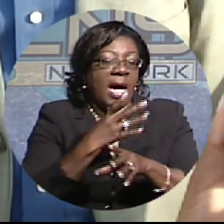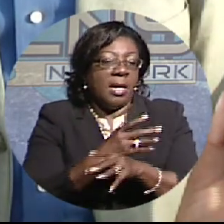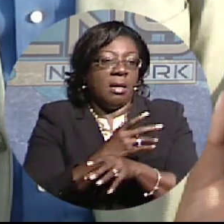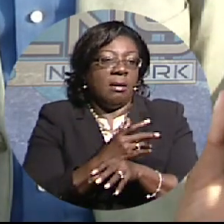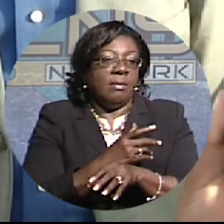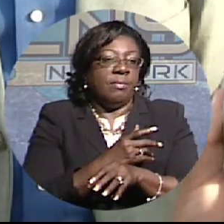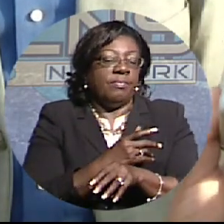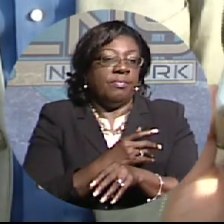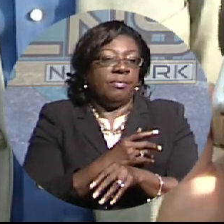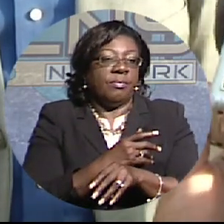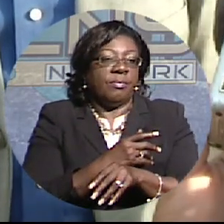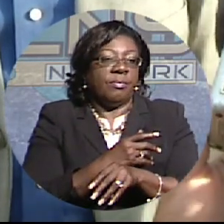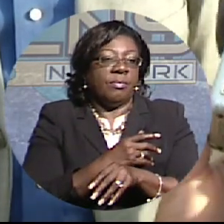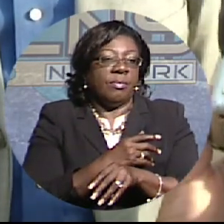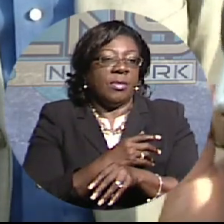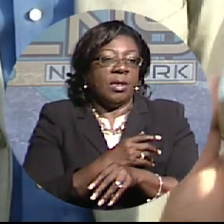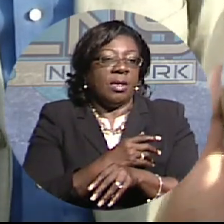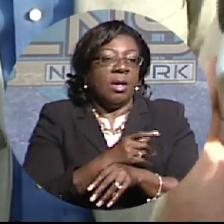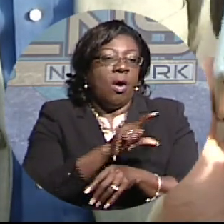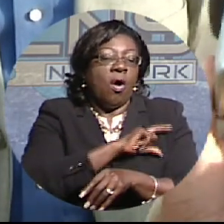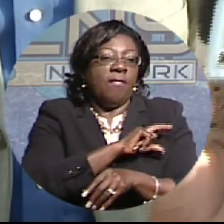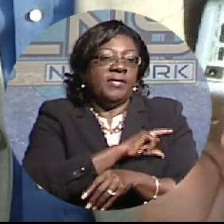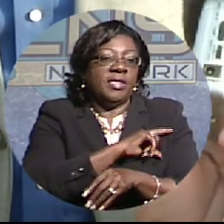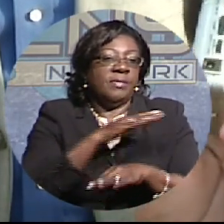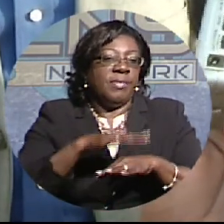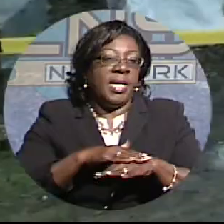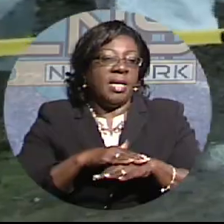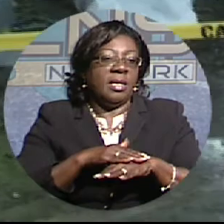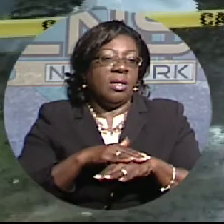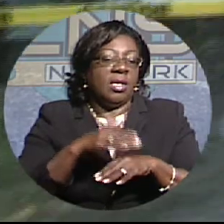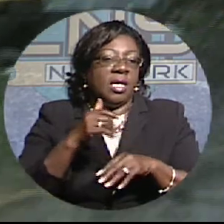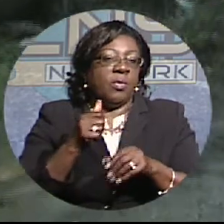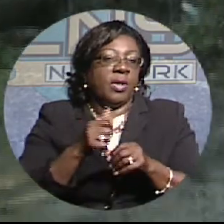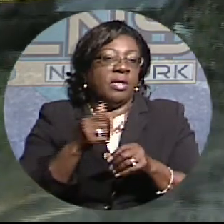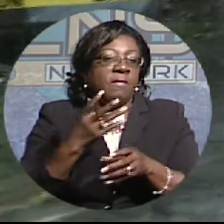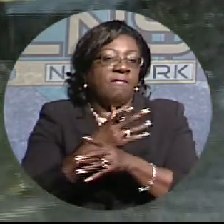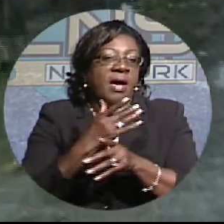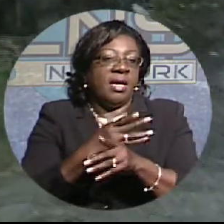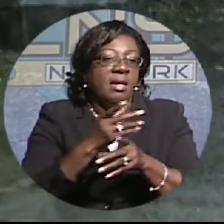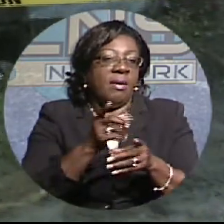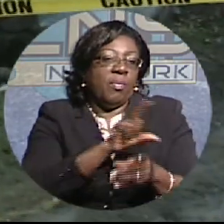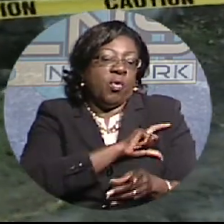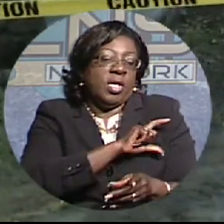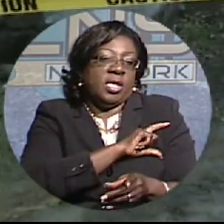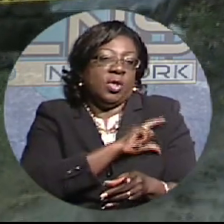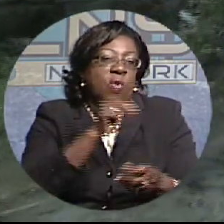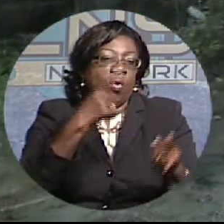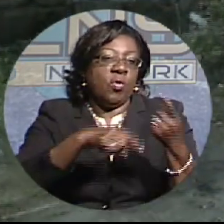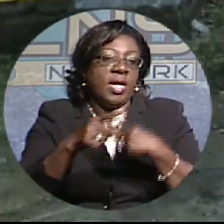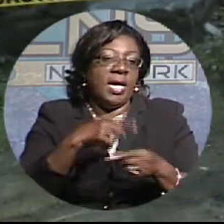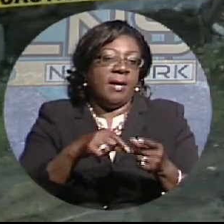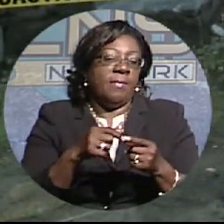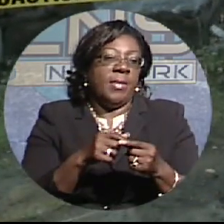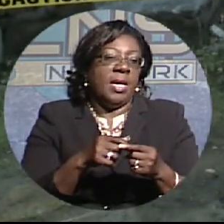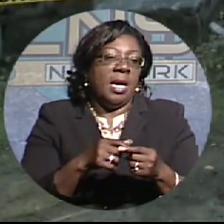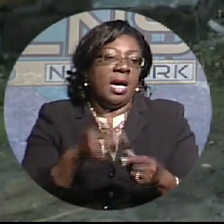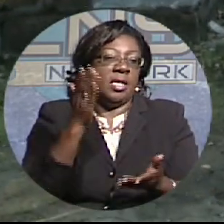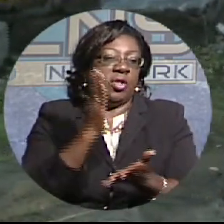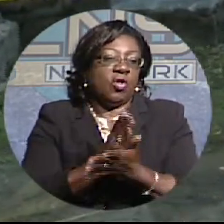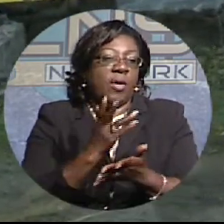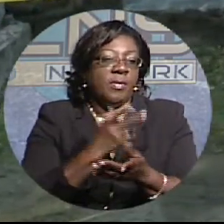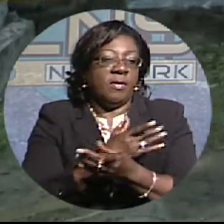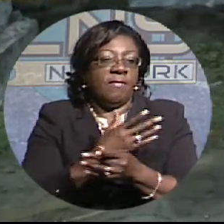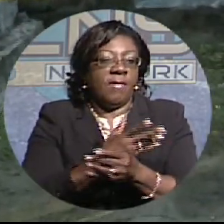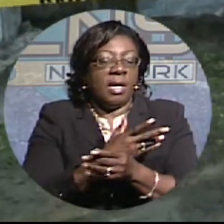fire. Officers made contact with the fire branch department, who arrived on the scene, met